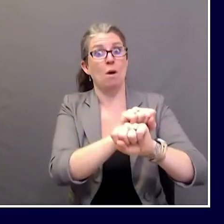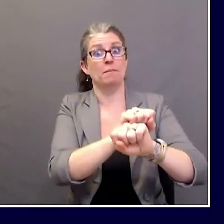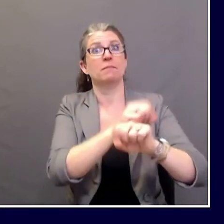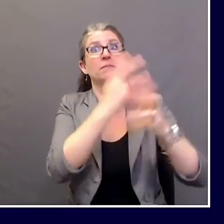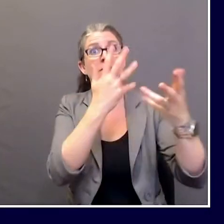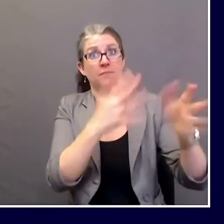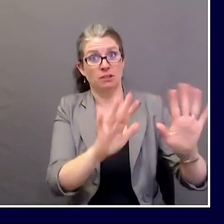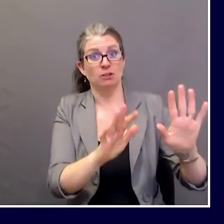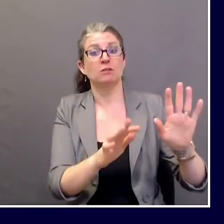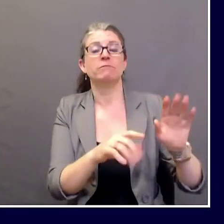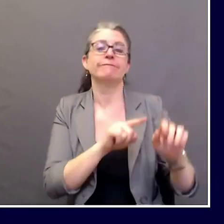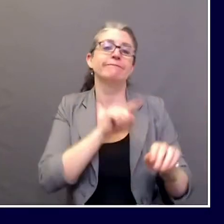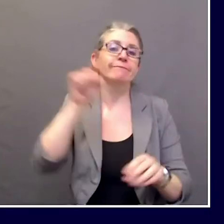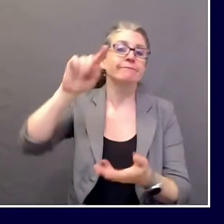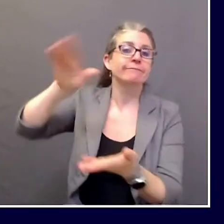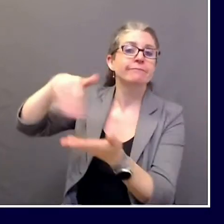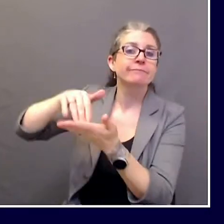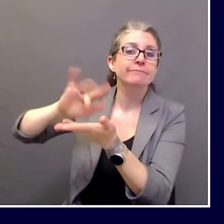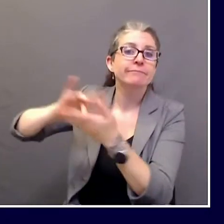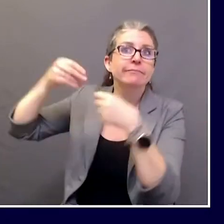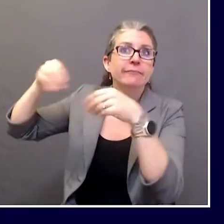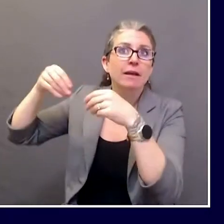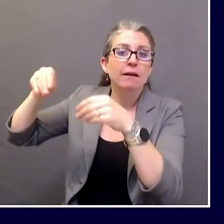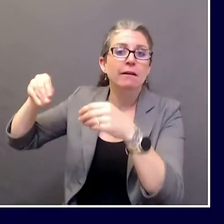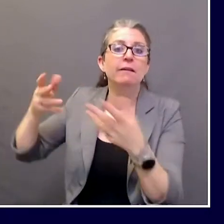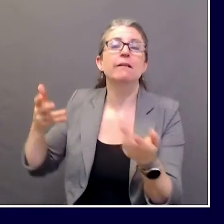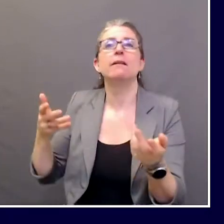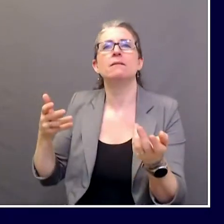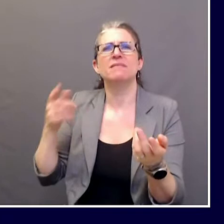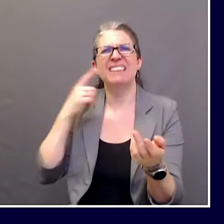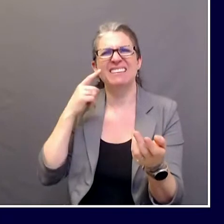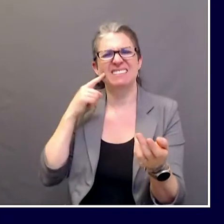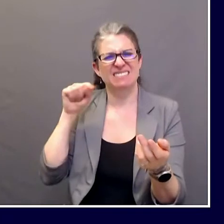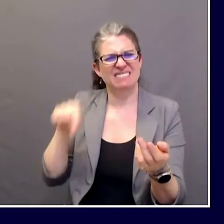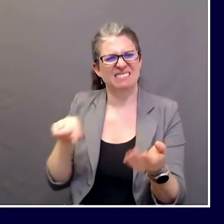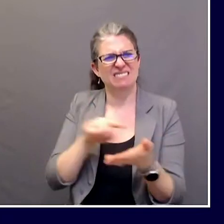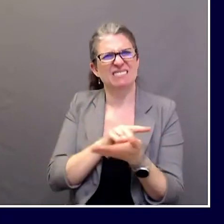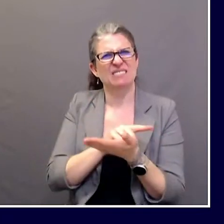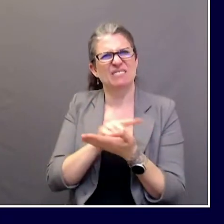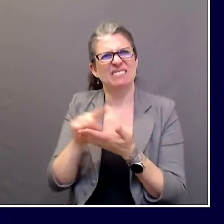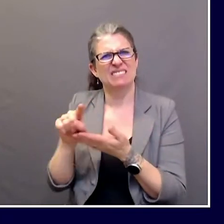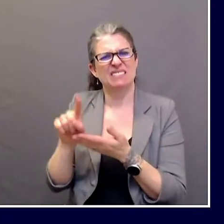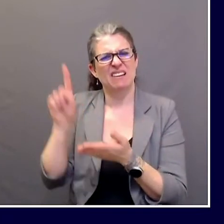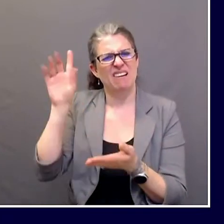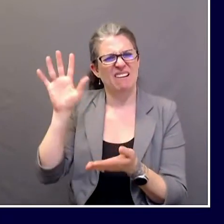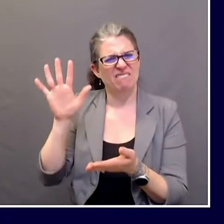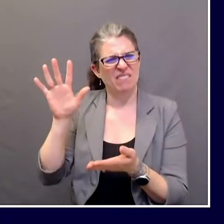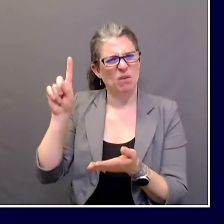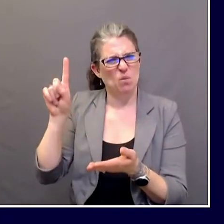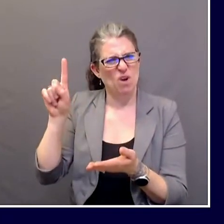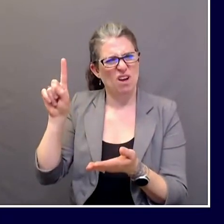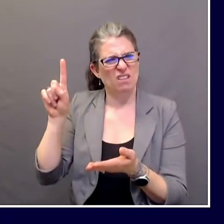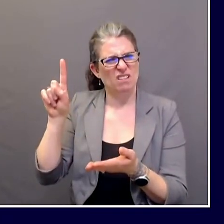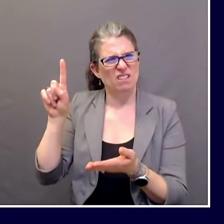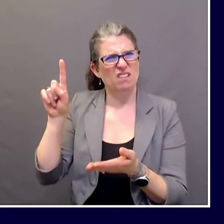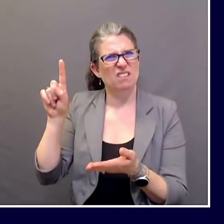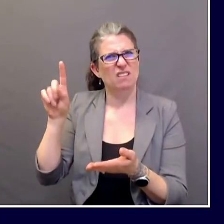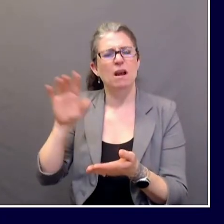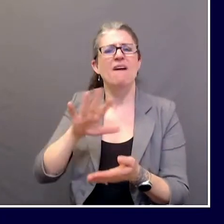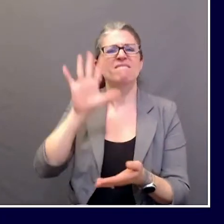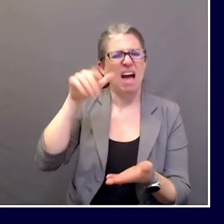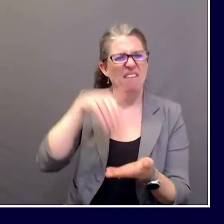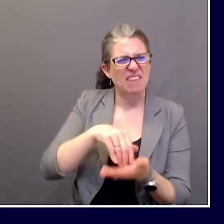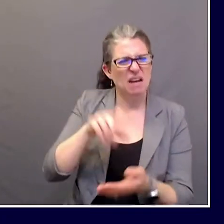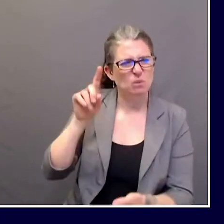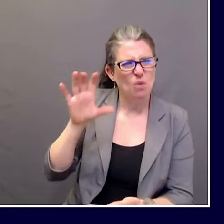J&J for this week. So are we expecting that people will start to pivot their appointments to the other manufacturers, the Pfizer and Moderna? And